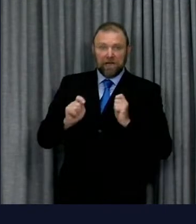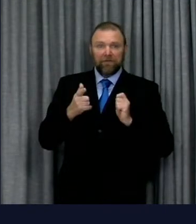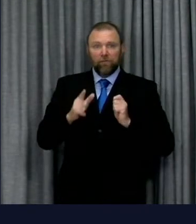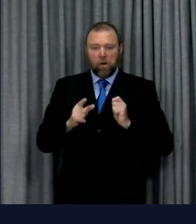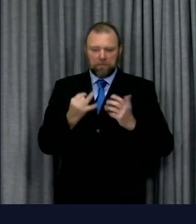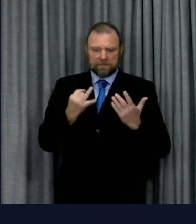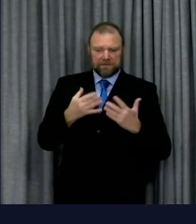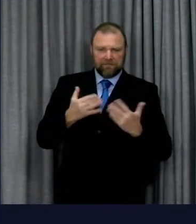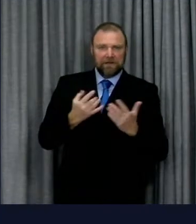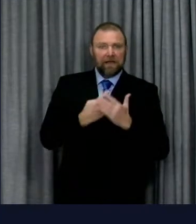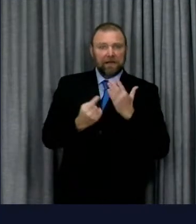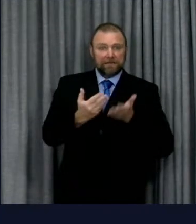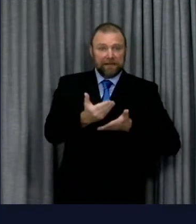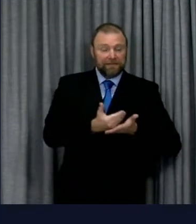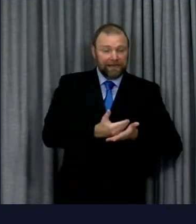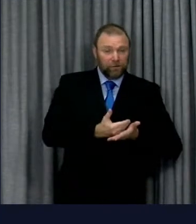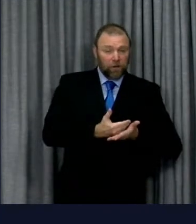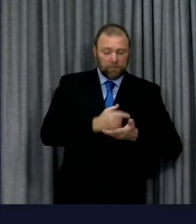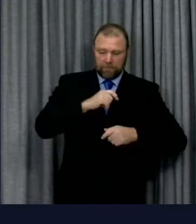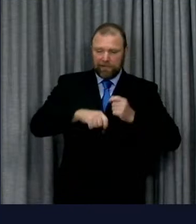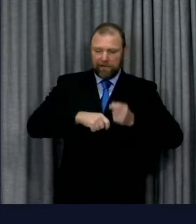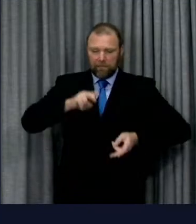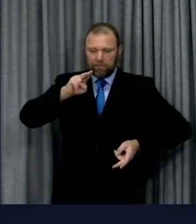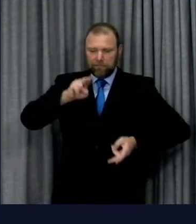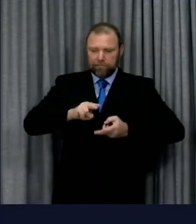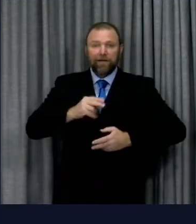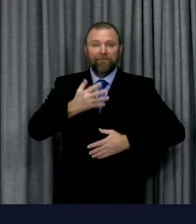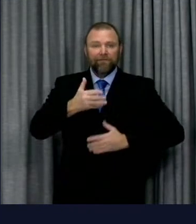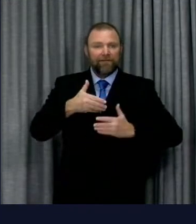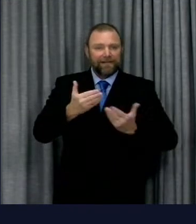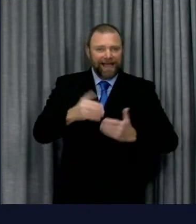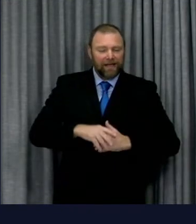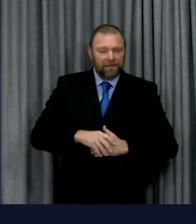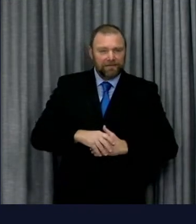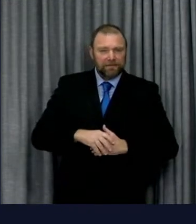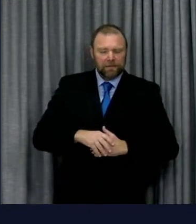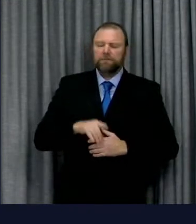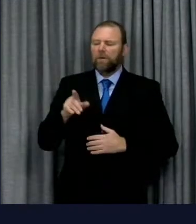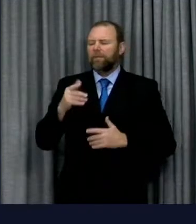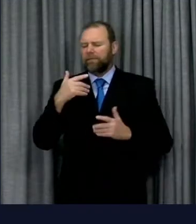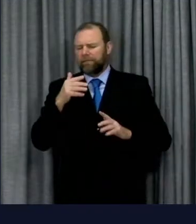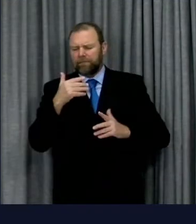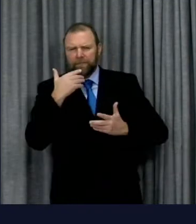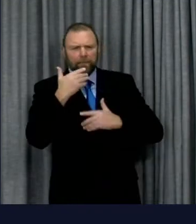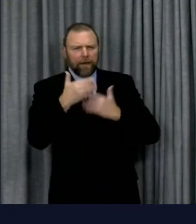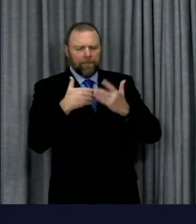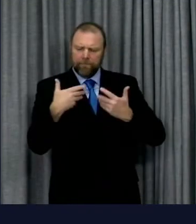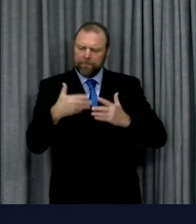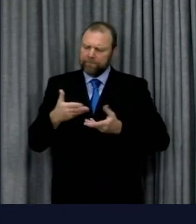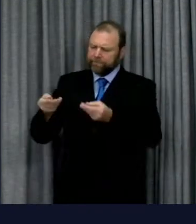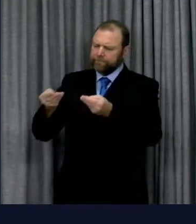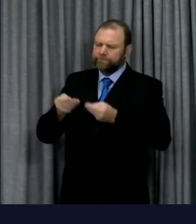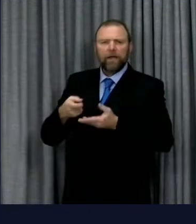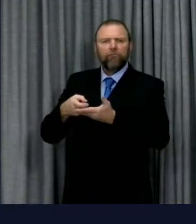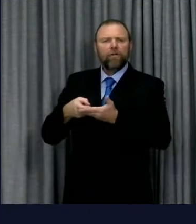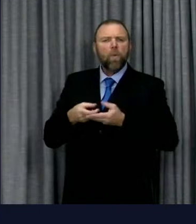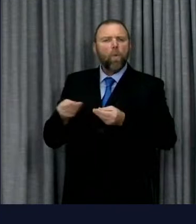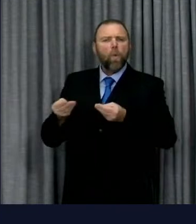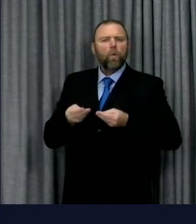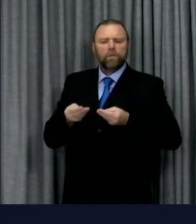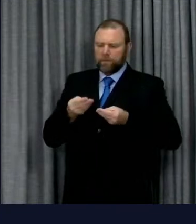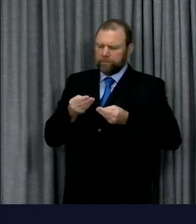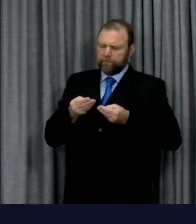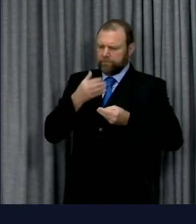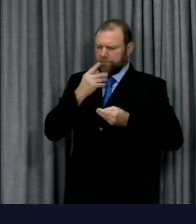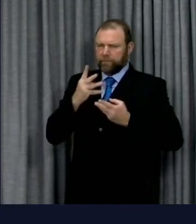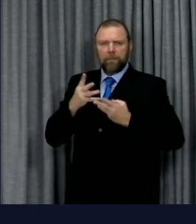for self-isolation in Wales. And I explained that we've had a report on that, looking at the evidence from Public Health